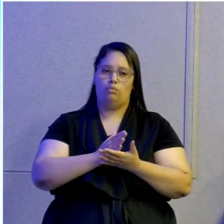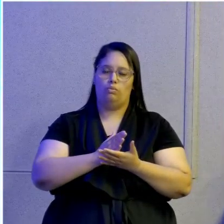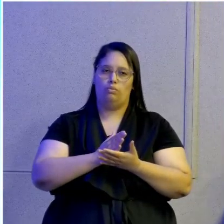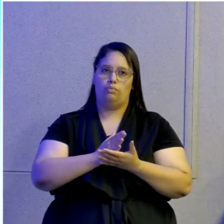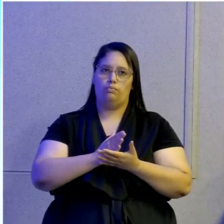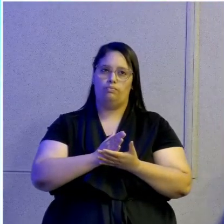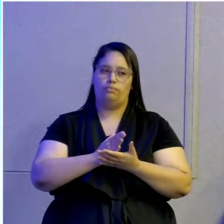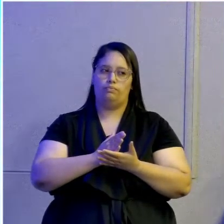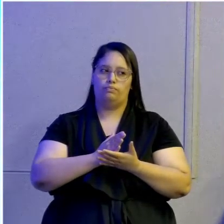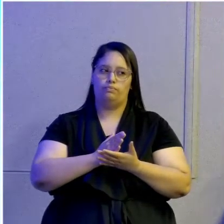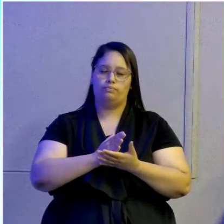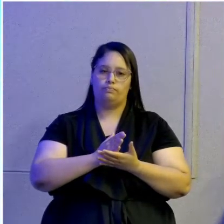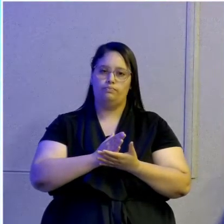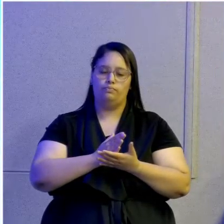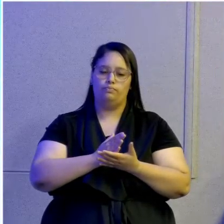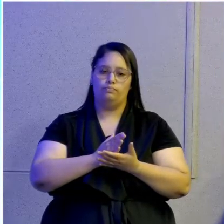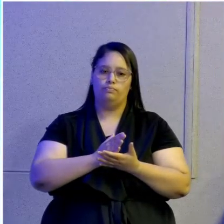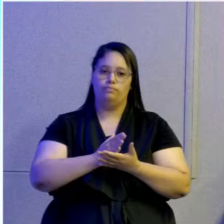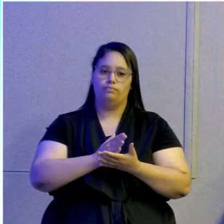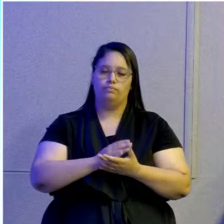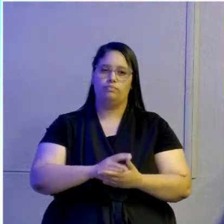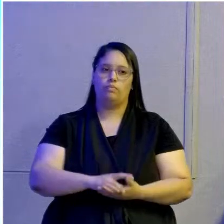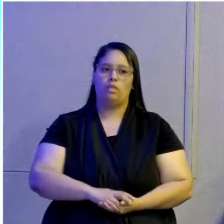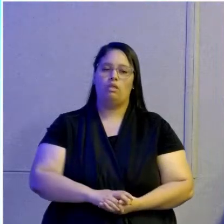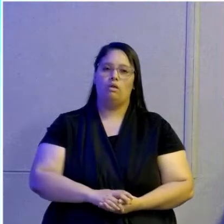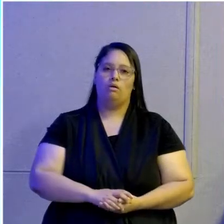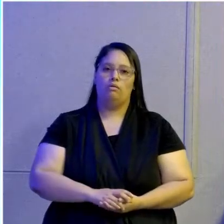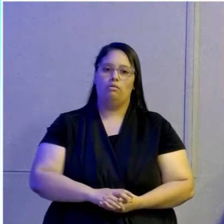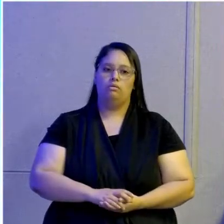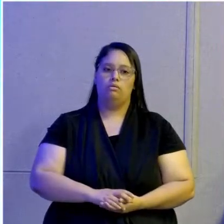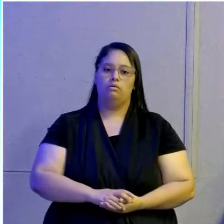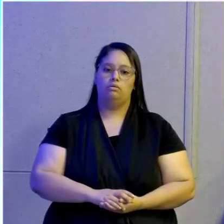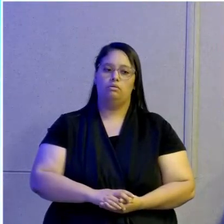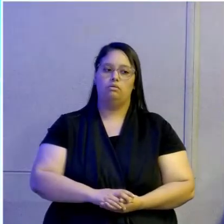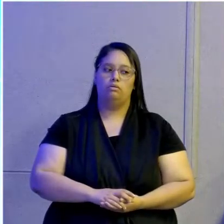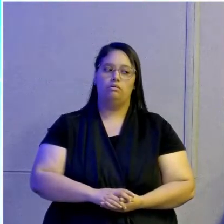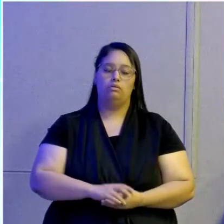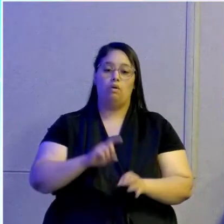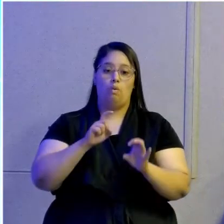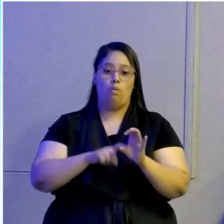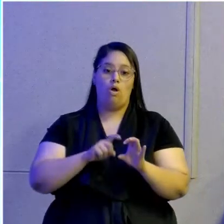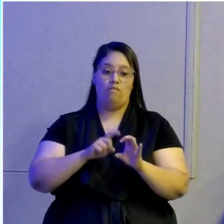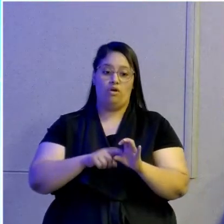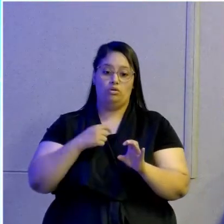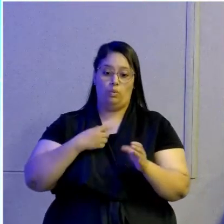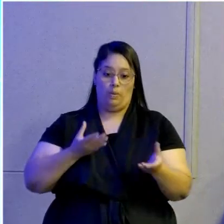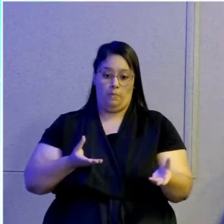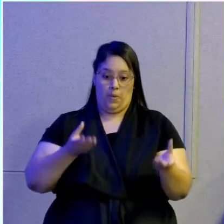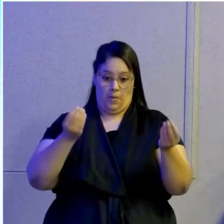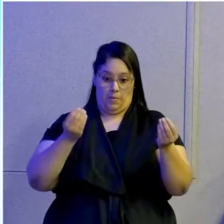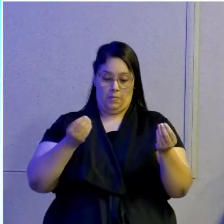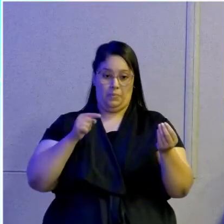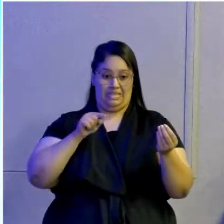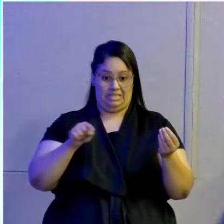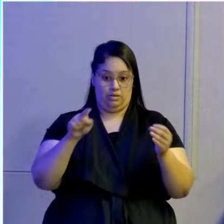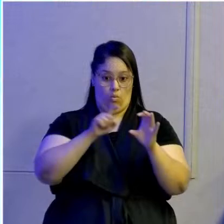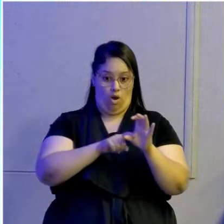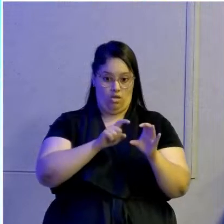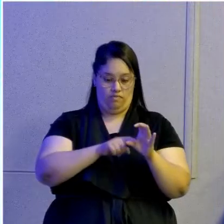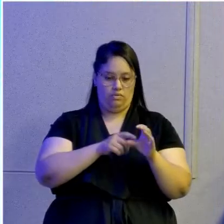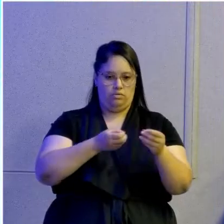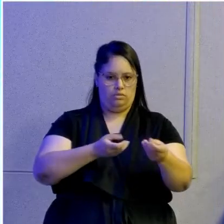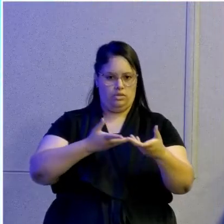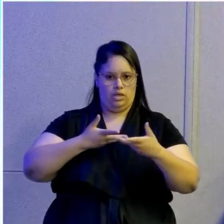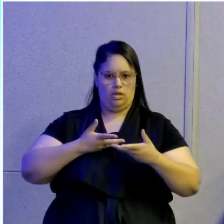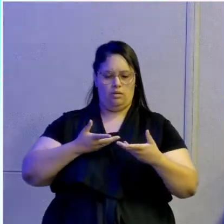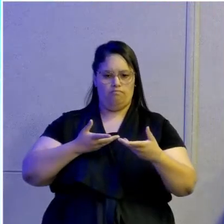whatever the qualifications that we get, they bring relevance, they bring